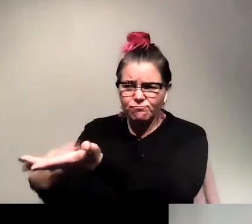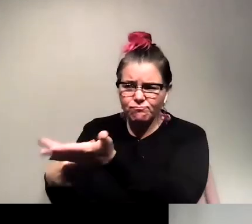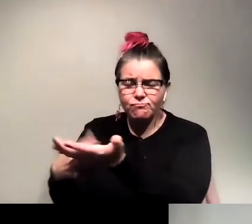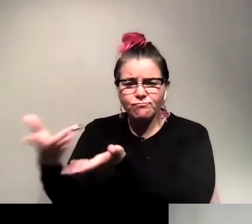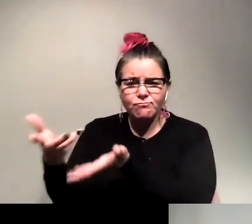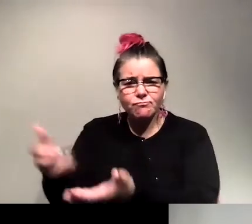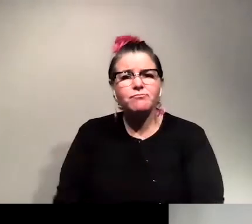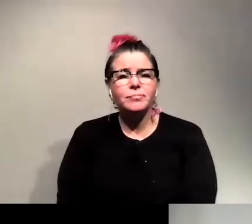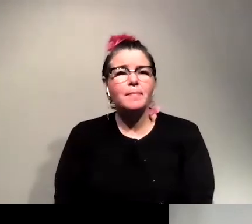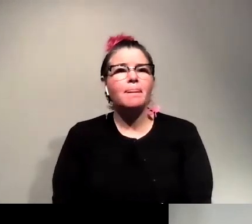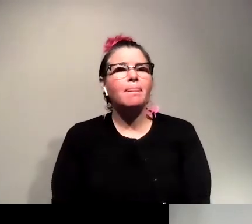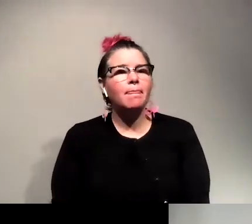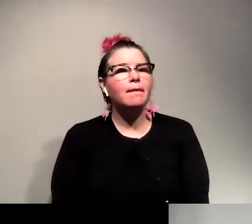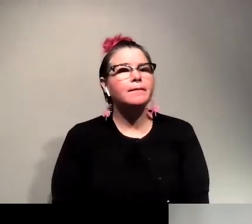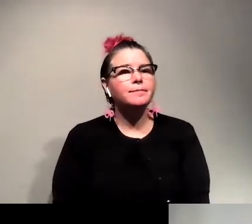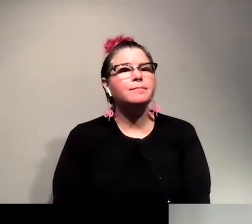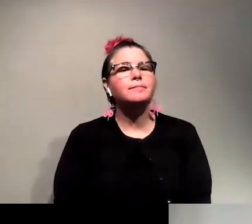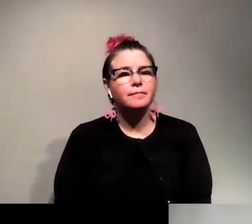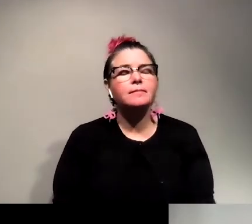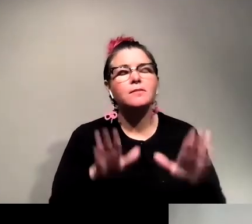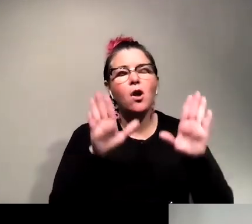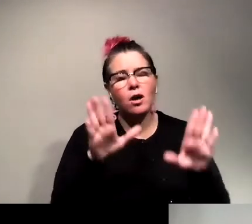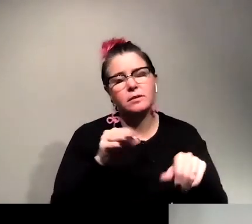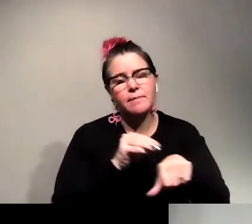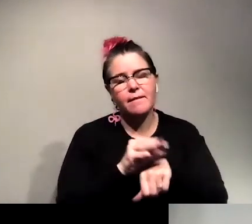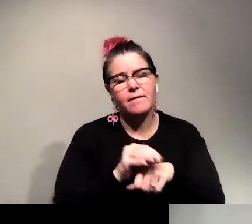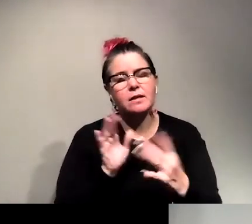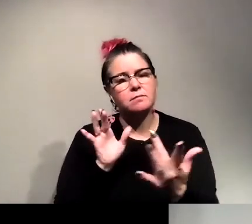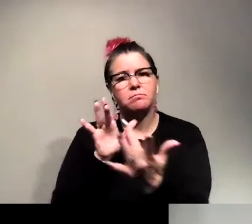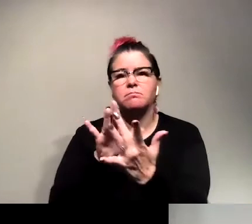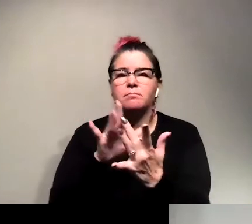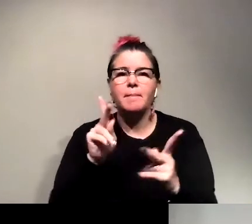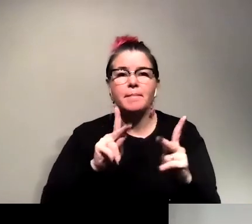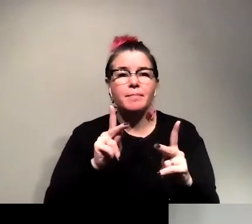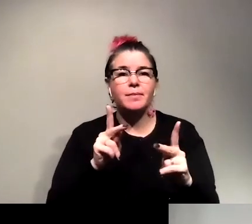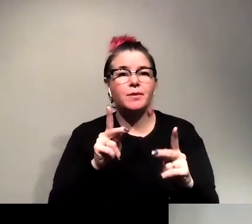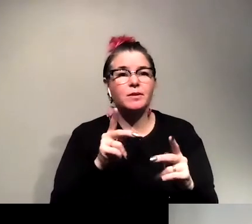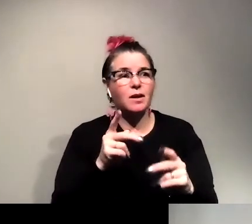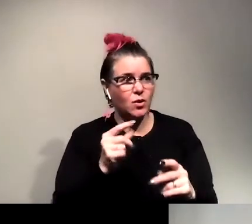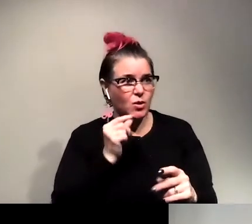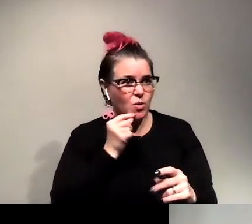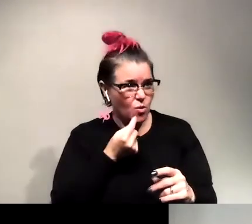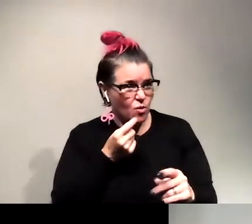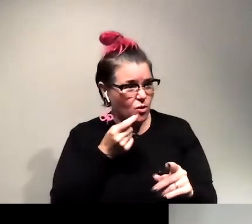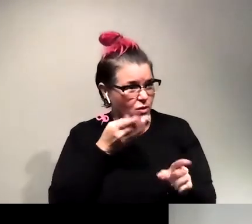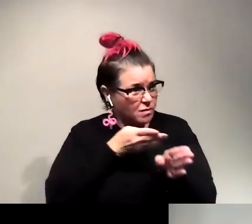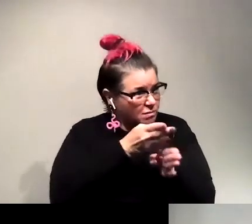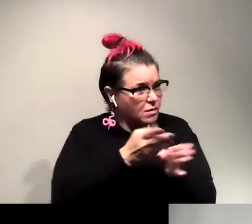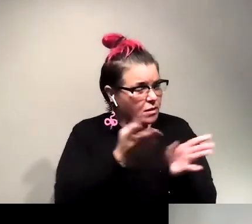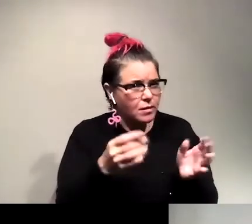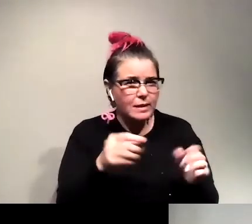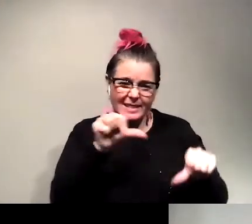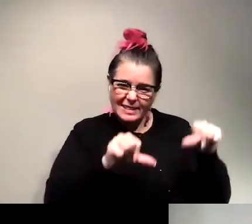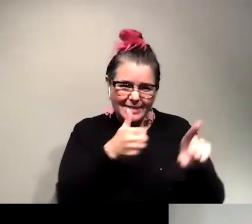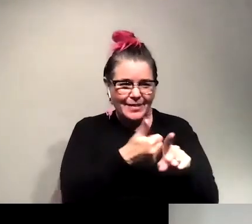do. I think that's such awesome advice, like reaching out to people who are doing stuff you think is cool. Cause scientists are just people, you know,